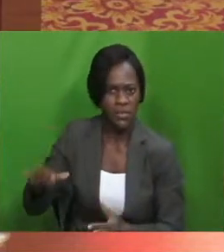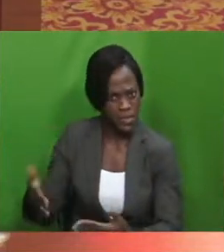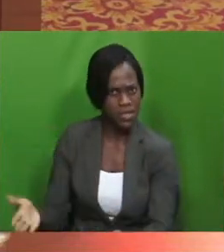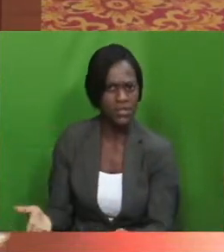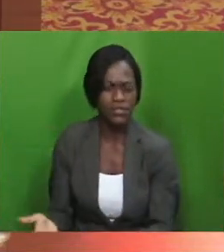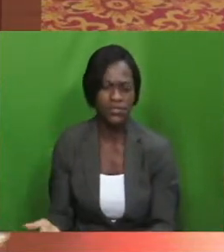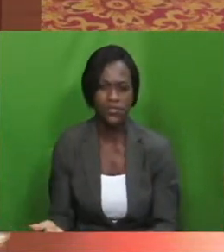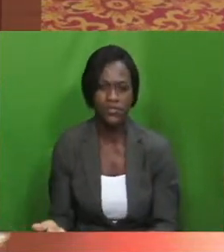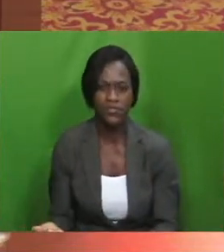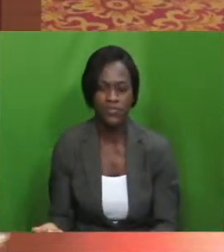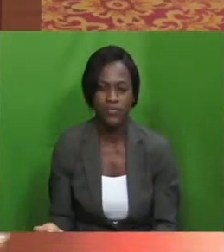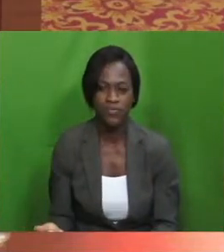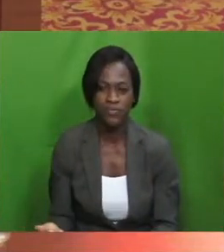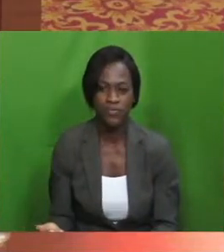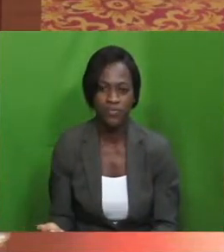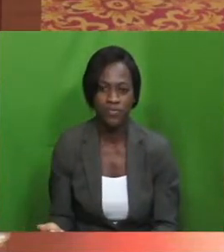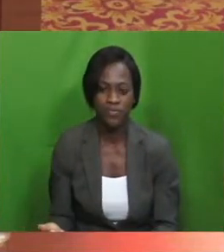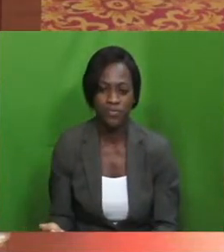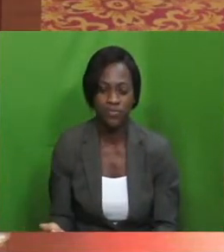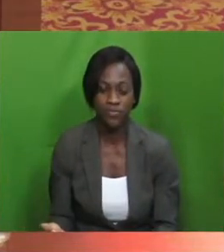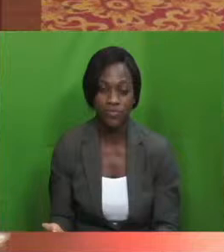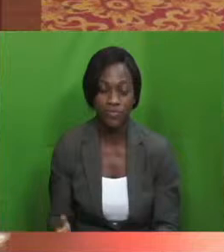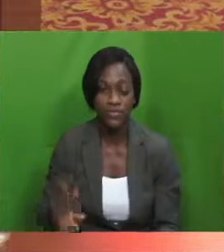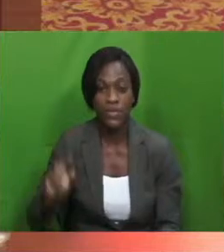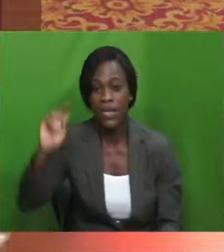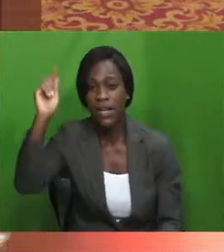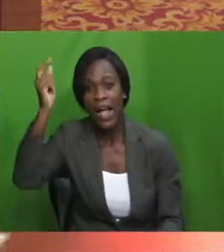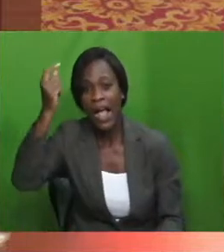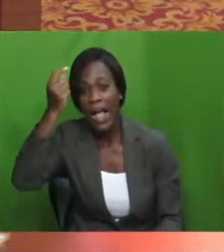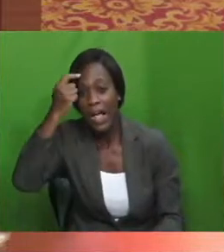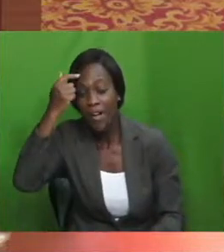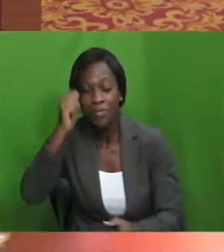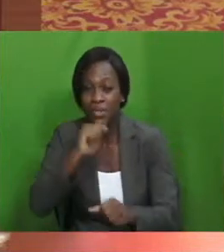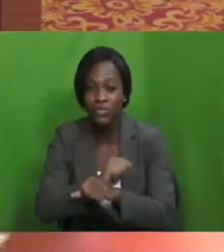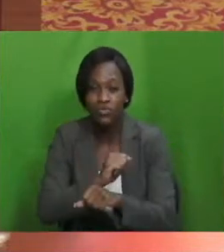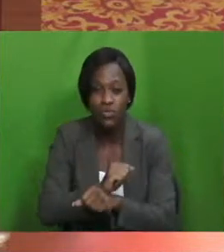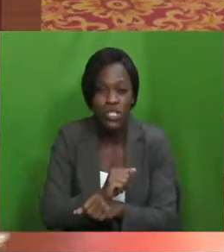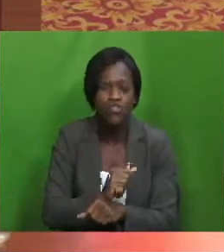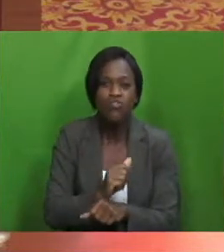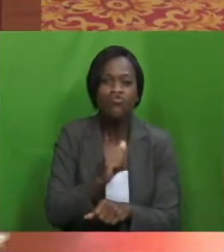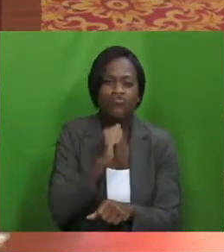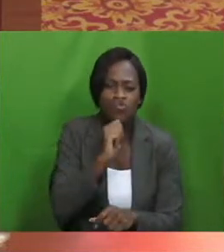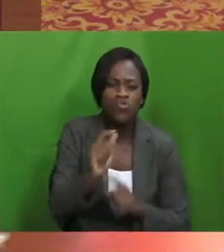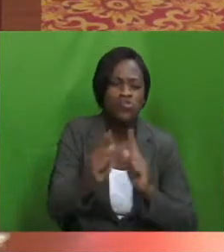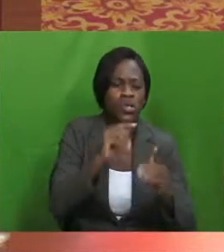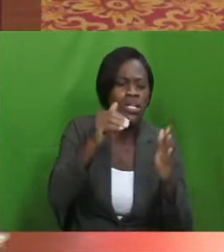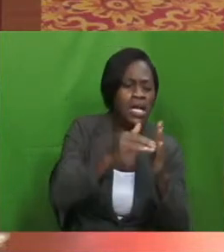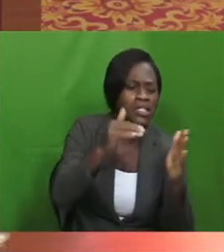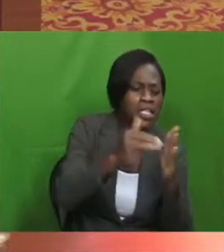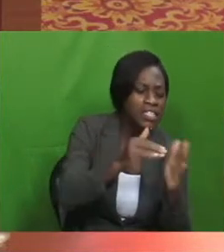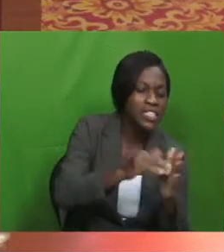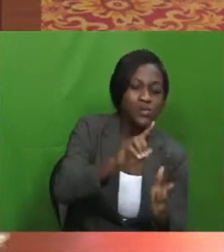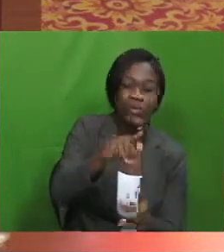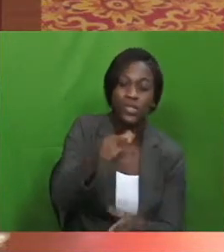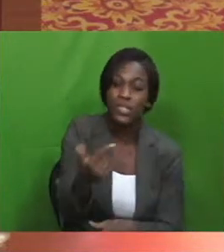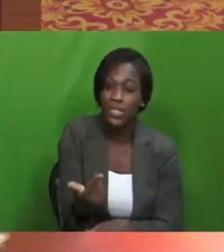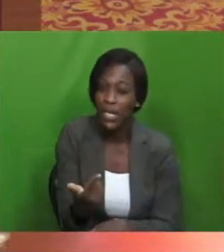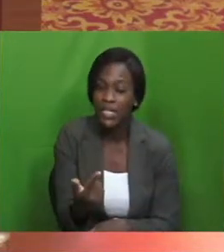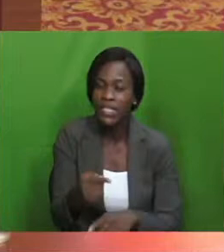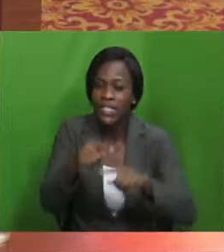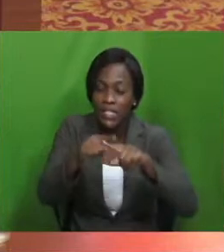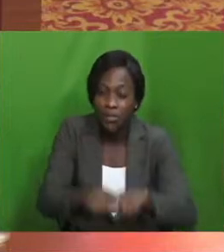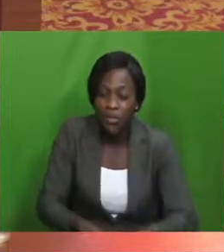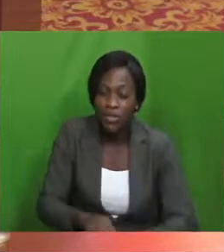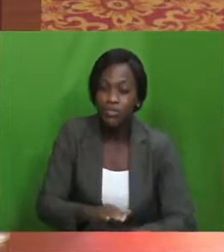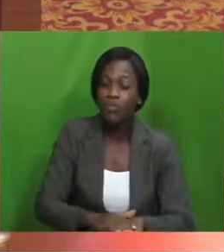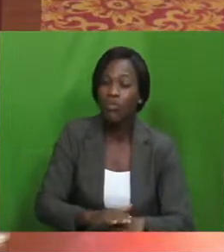Mr. Speaker, governance is not propaganda. Governance is based on facts